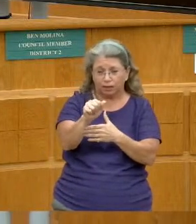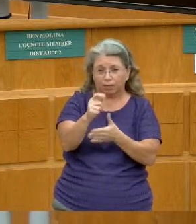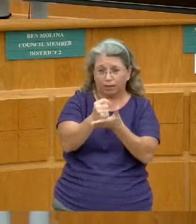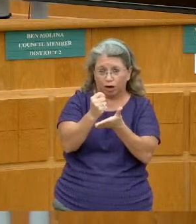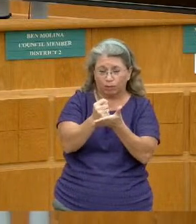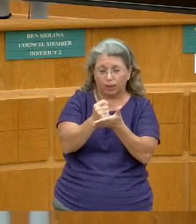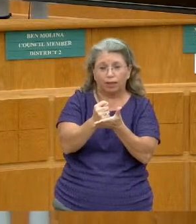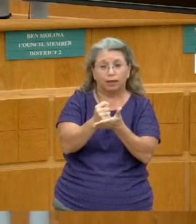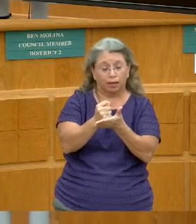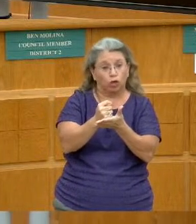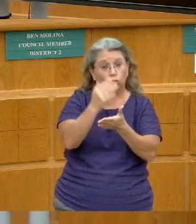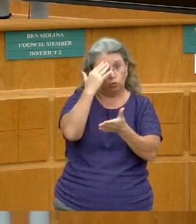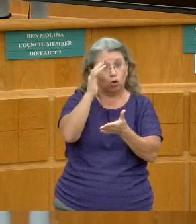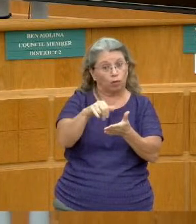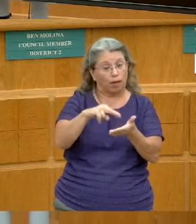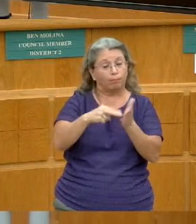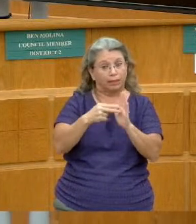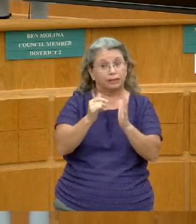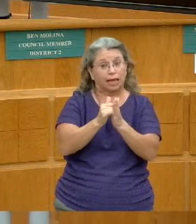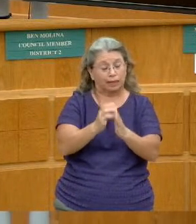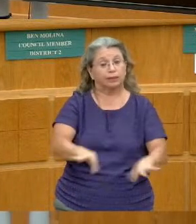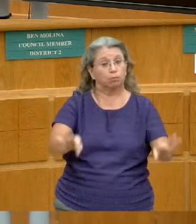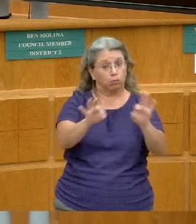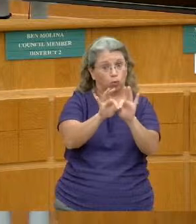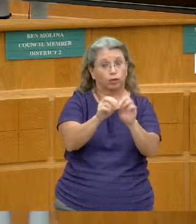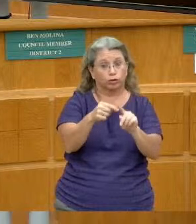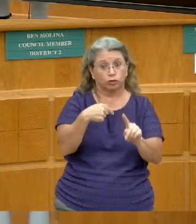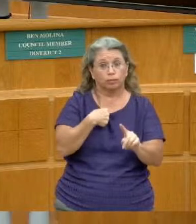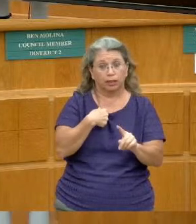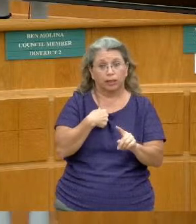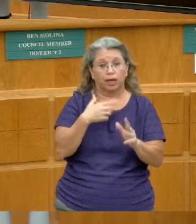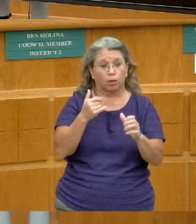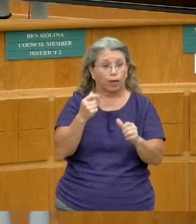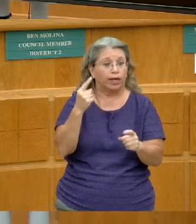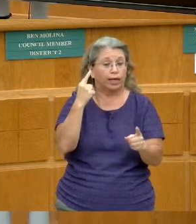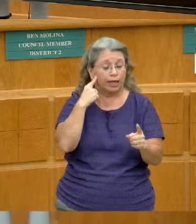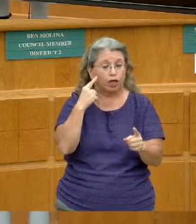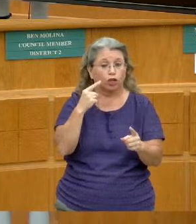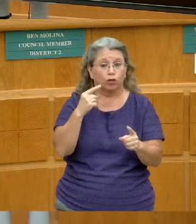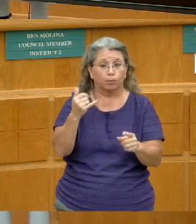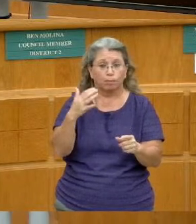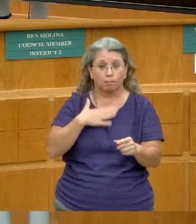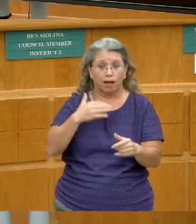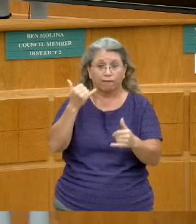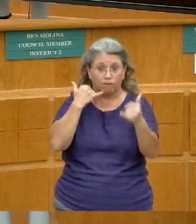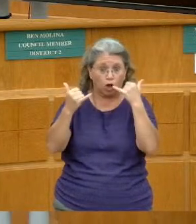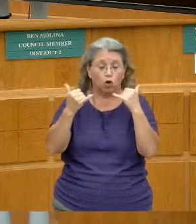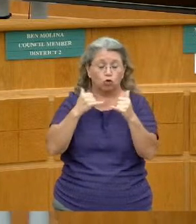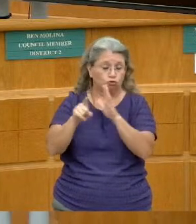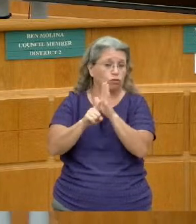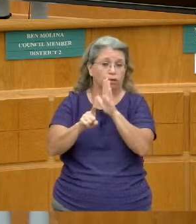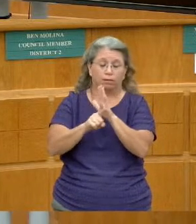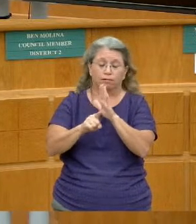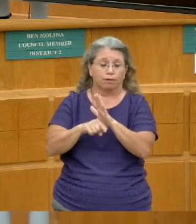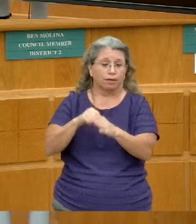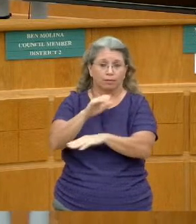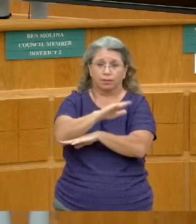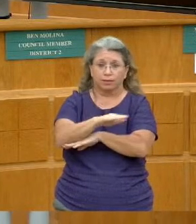important thing to me today. And so I hope that I want to hear those phones ringing this evening, and we